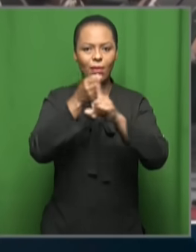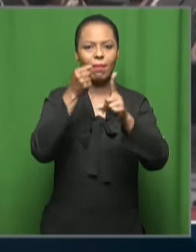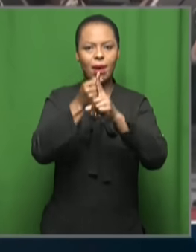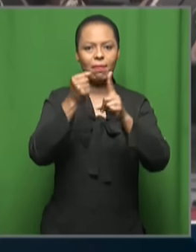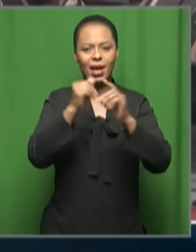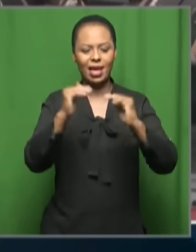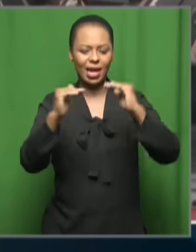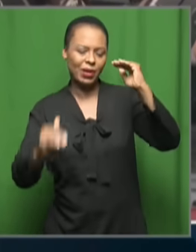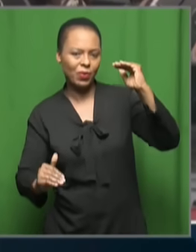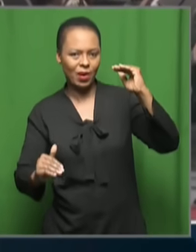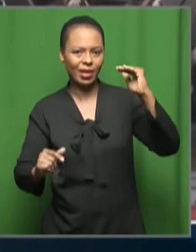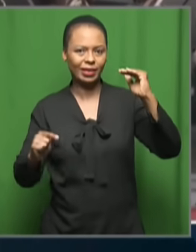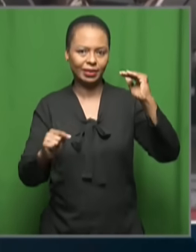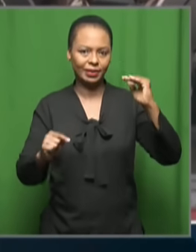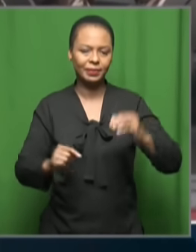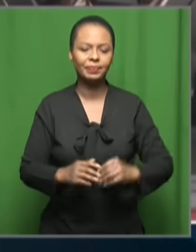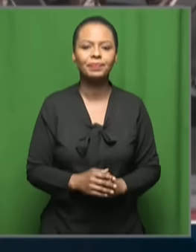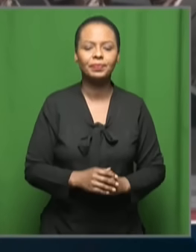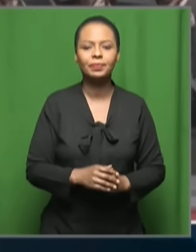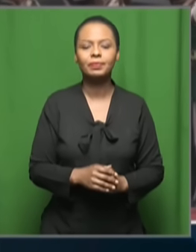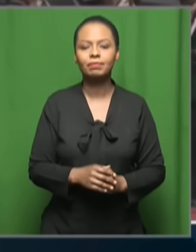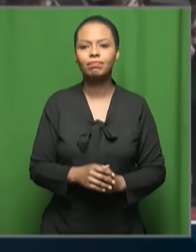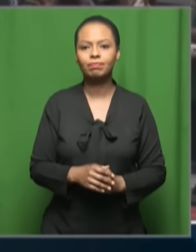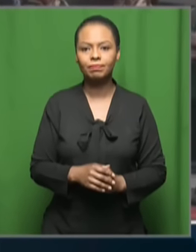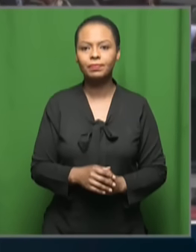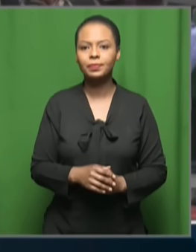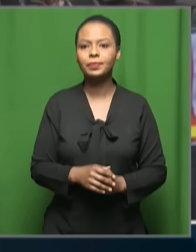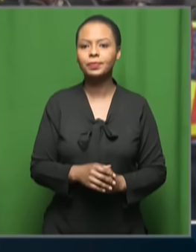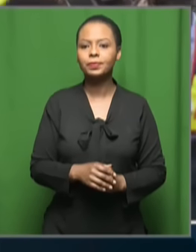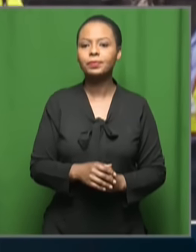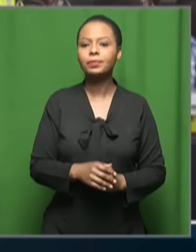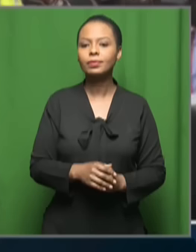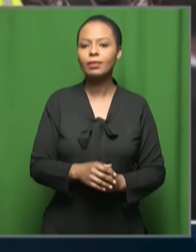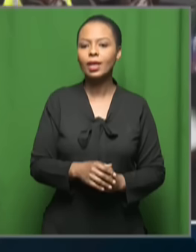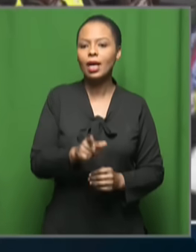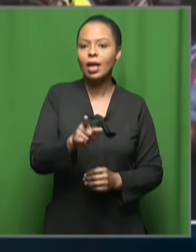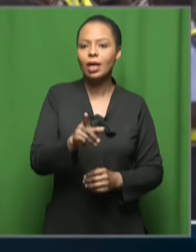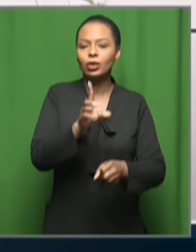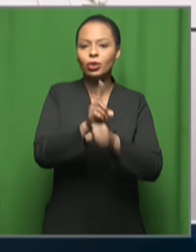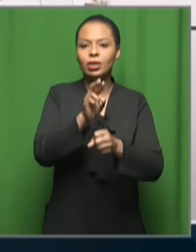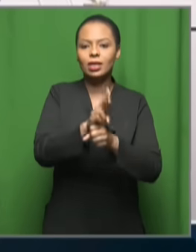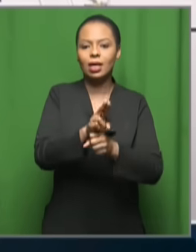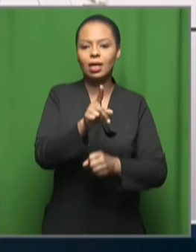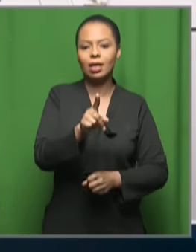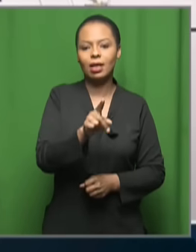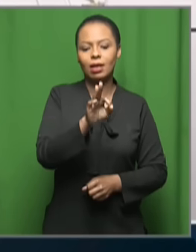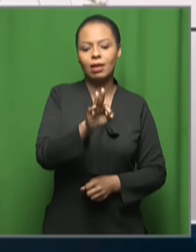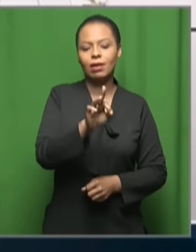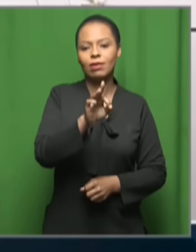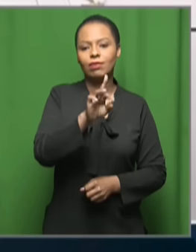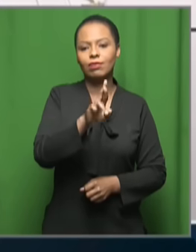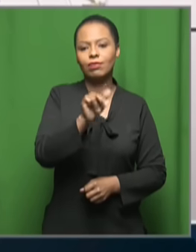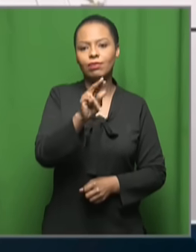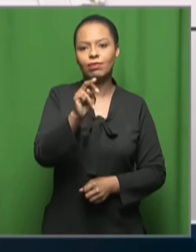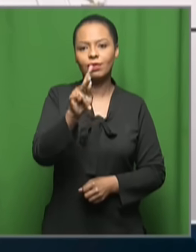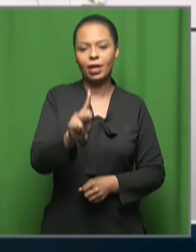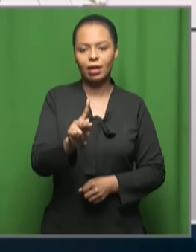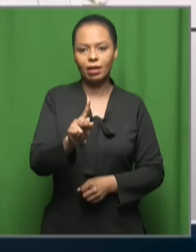to be joined by our guest, Dr. Frank Lekaba, who is a senior lecturer at the Wits School of